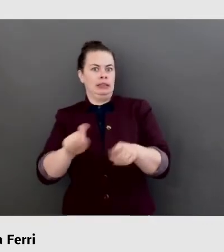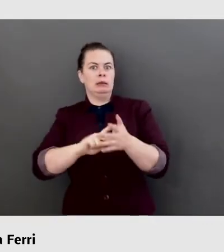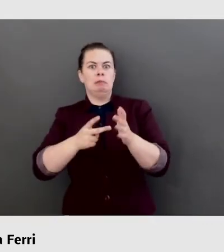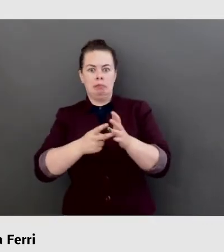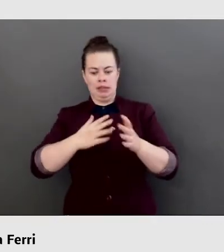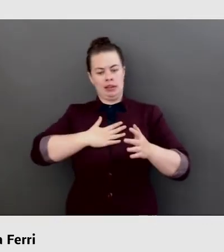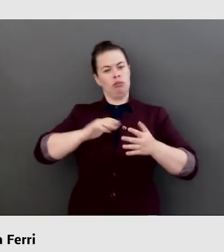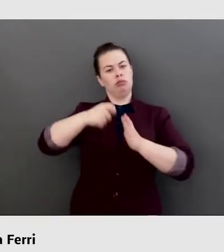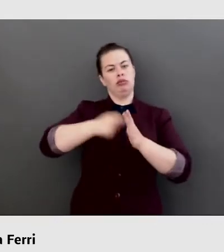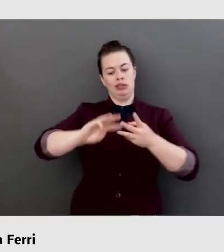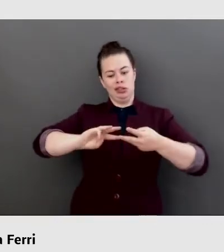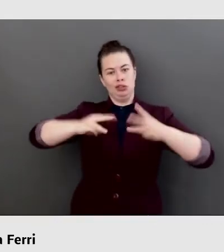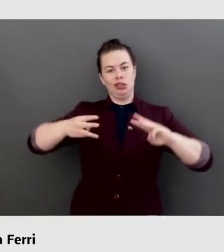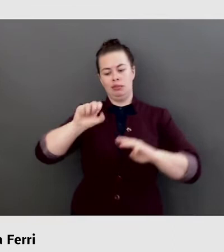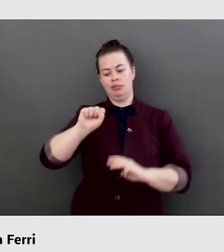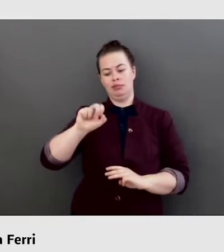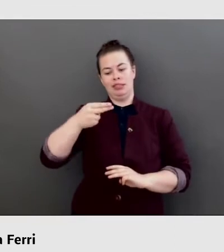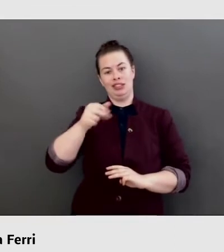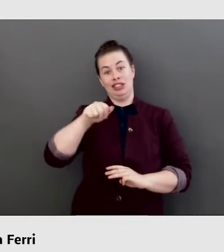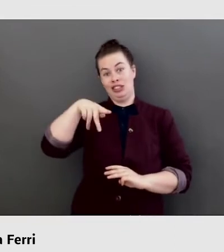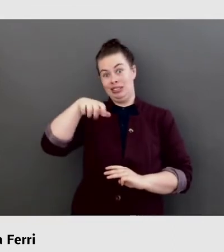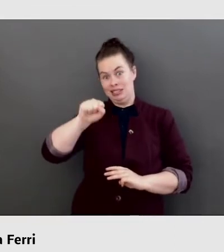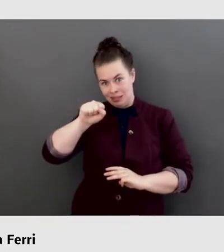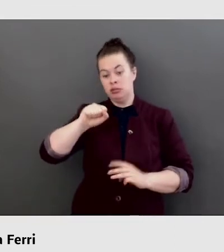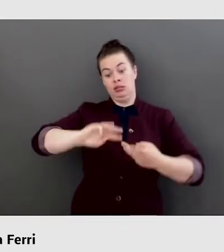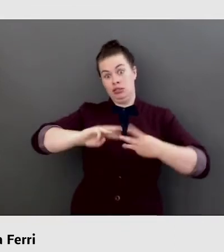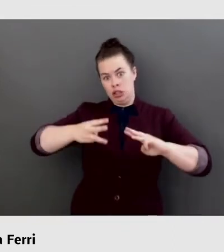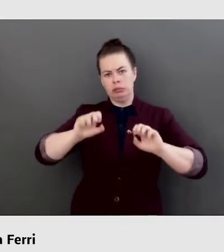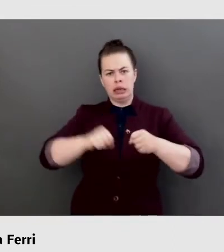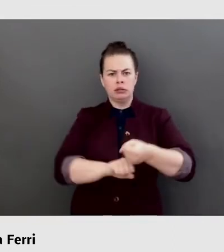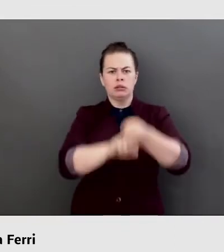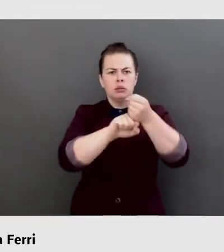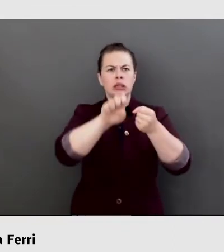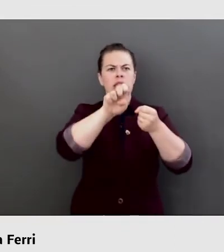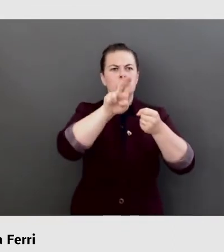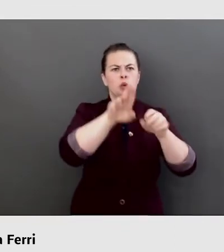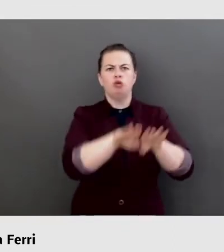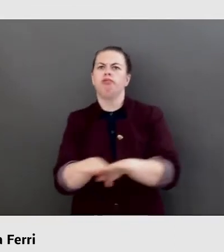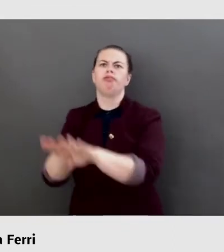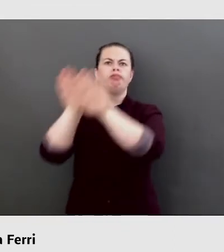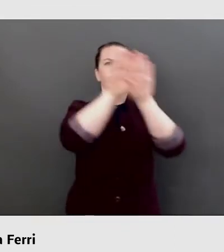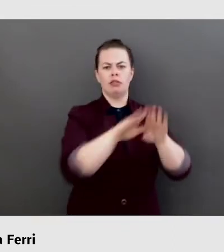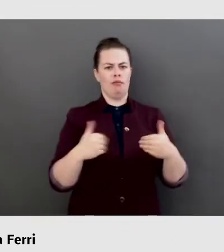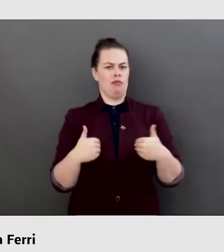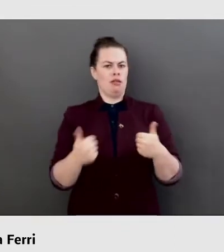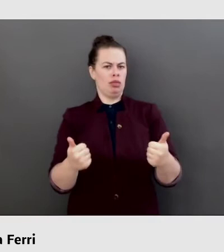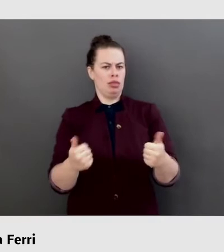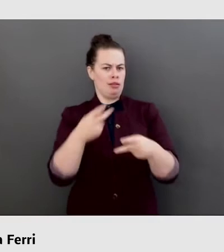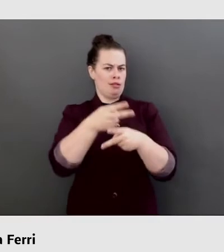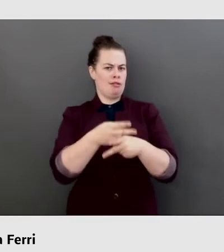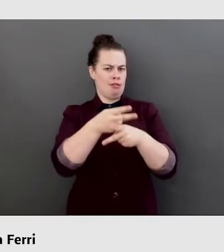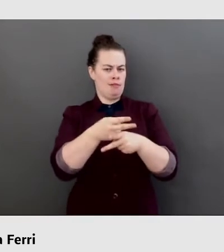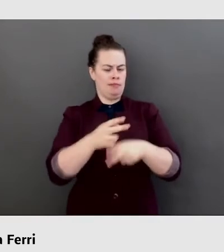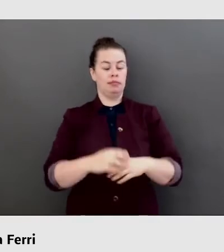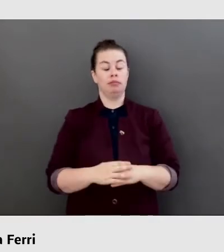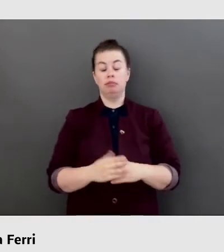regulatory framework can better support the SHAPES solution and the pan-European approach to healthcare. Today,